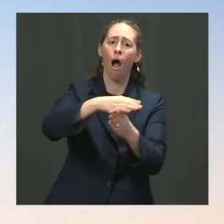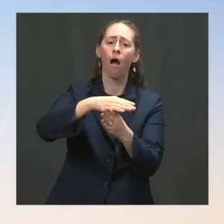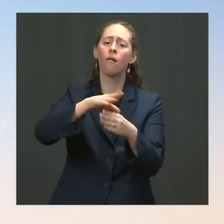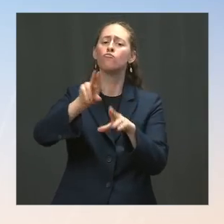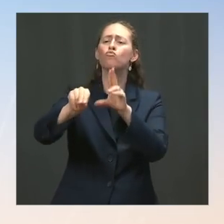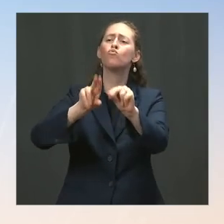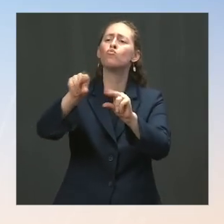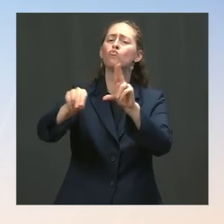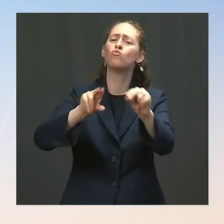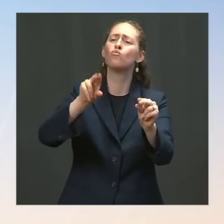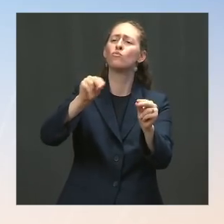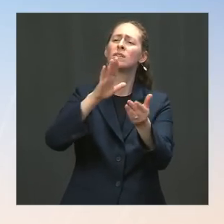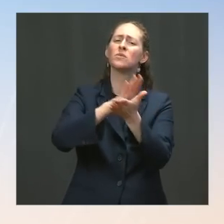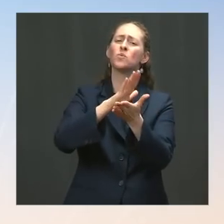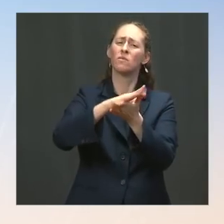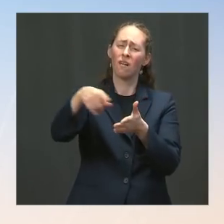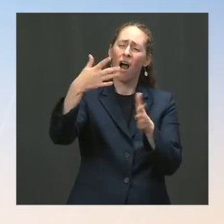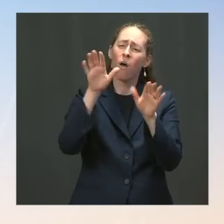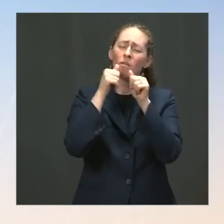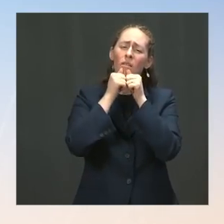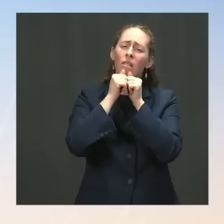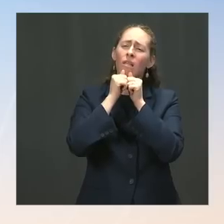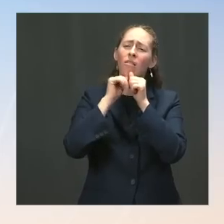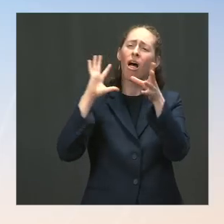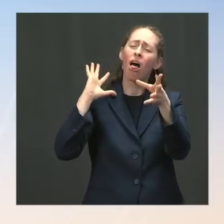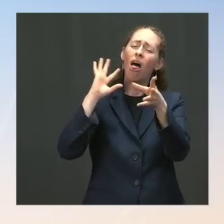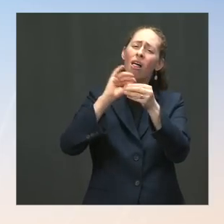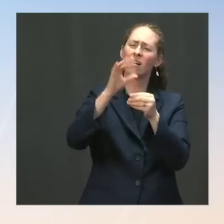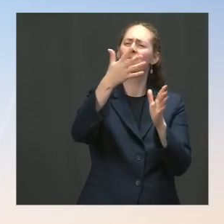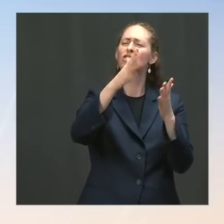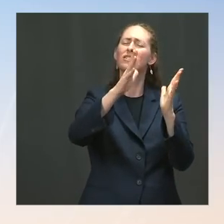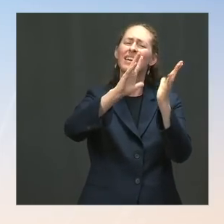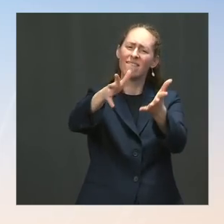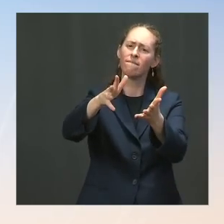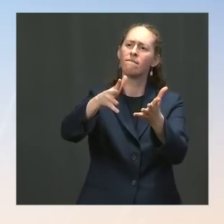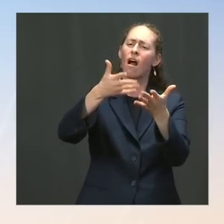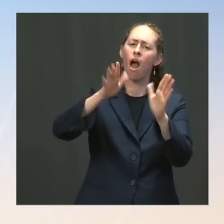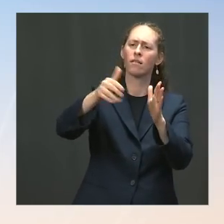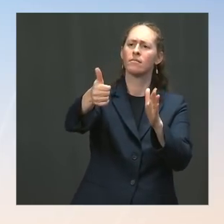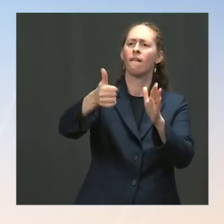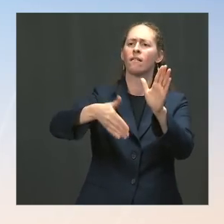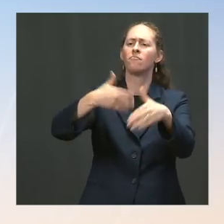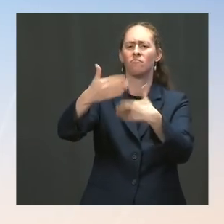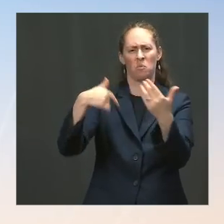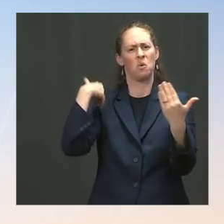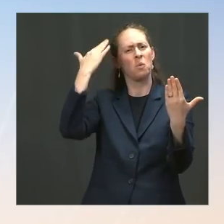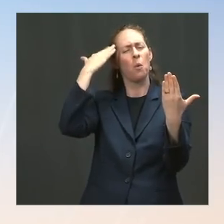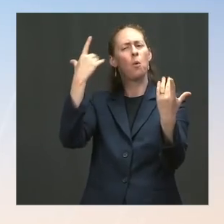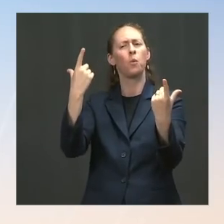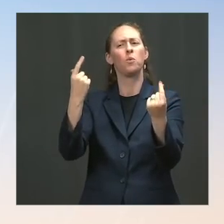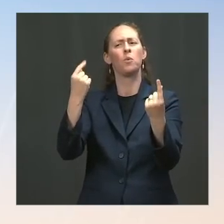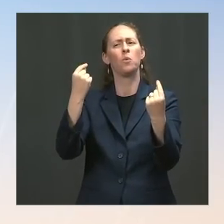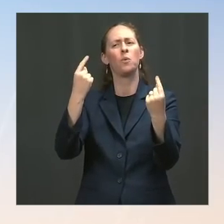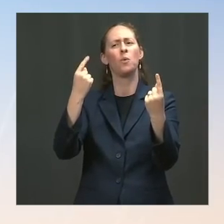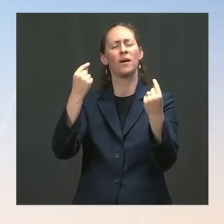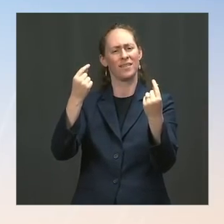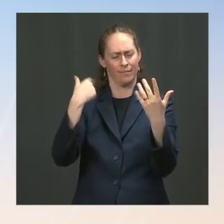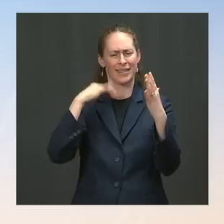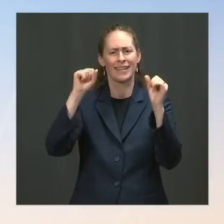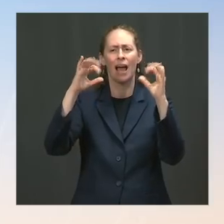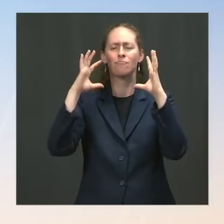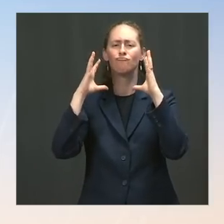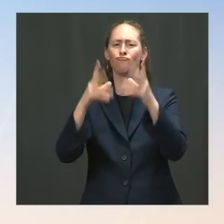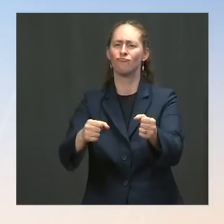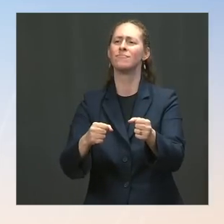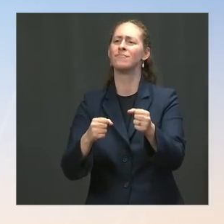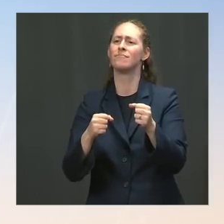works. Let's do what we know works across the country. We shouldn't get politics doesn't have a role in